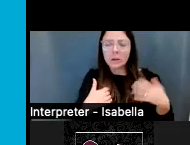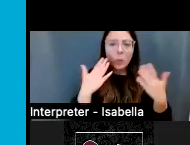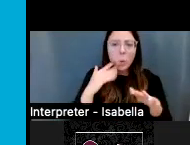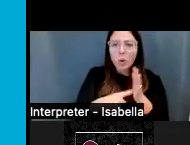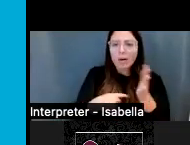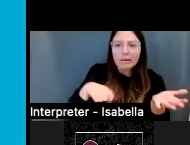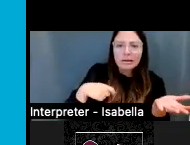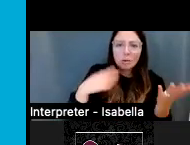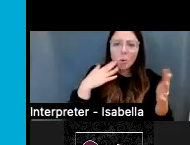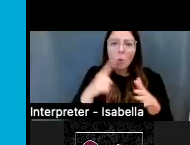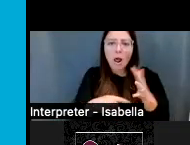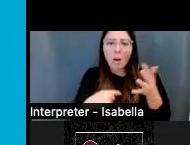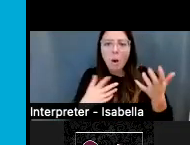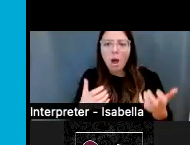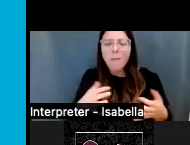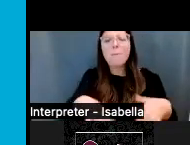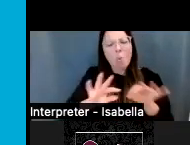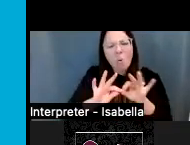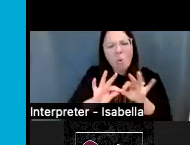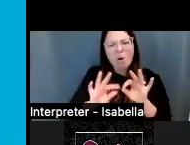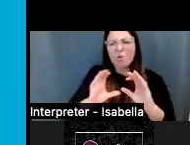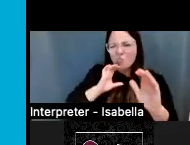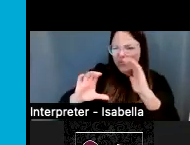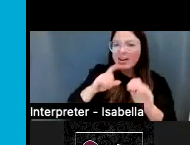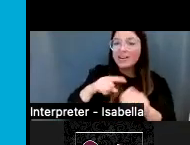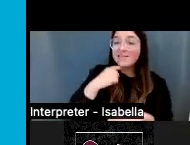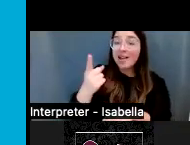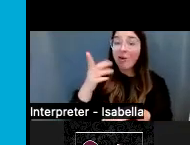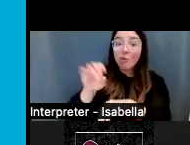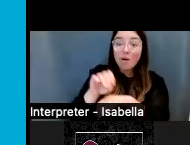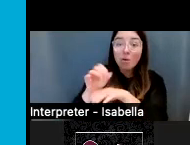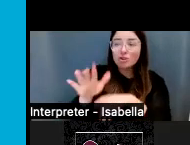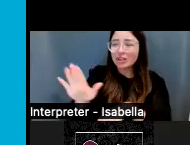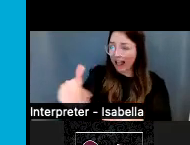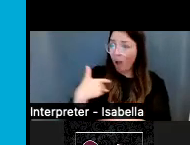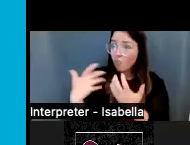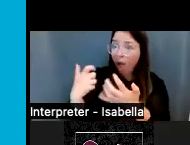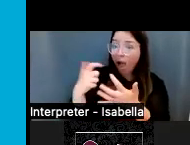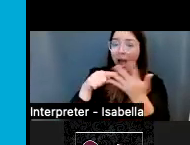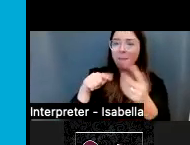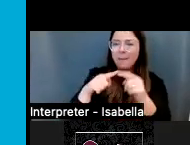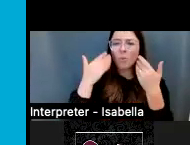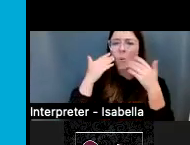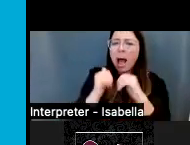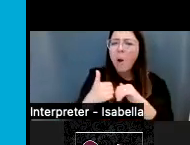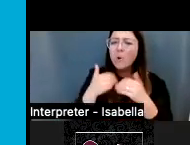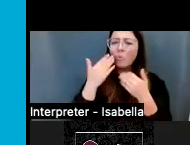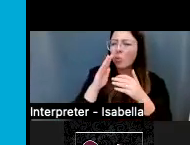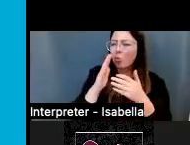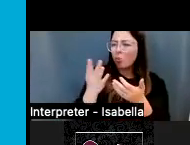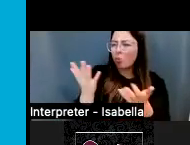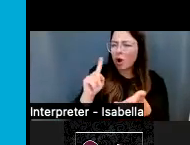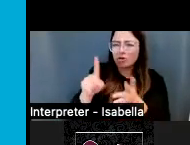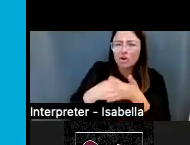really want to find a job. I really want to get employment, but I'm not sure where I need to start. And just be open with them about what you're looking for and what you